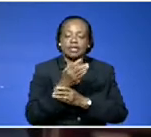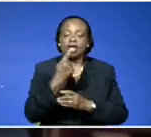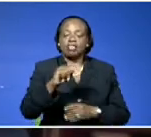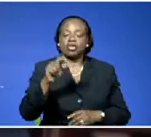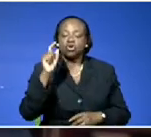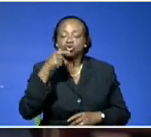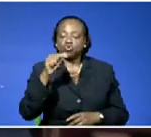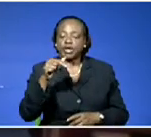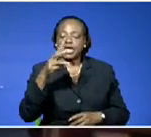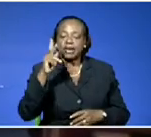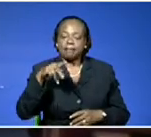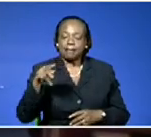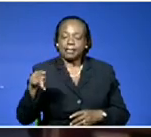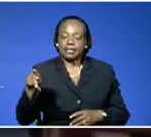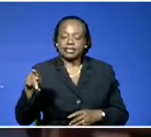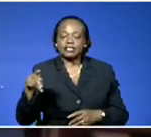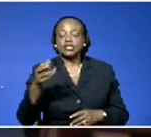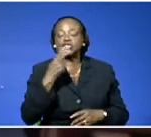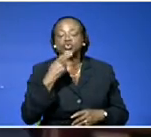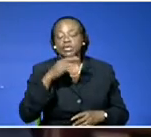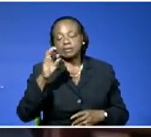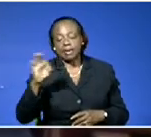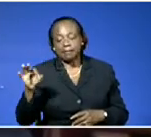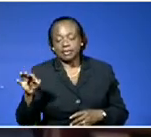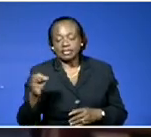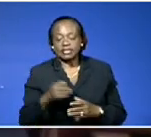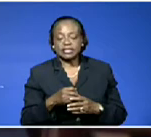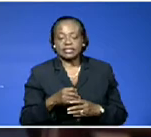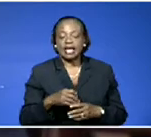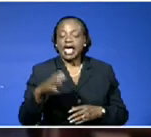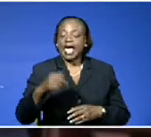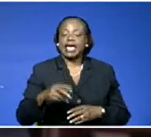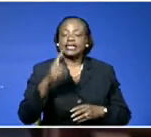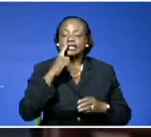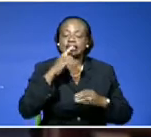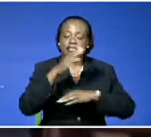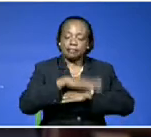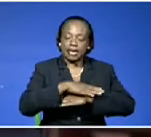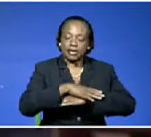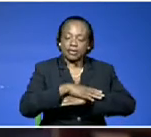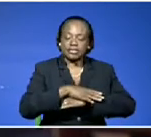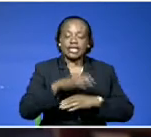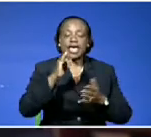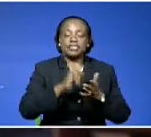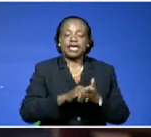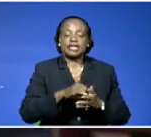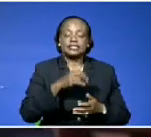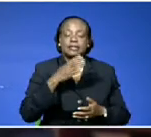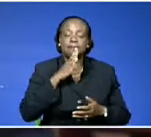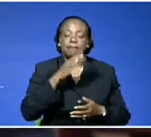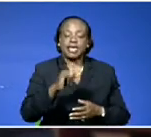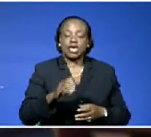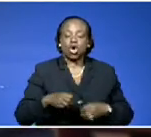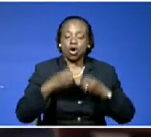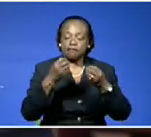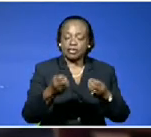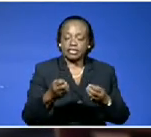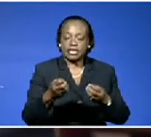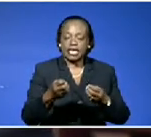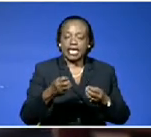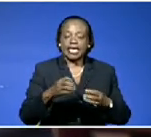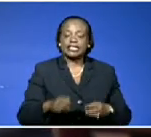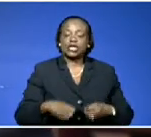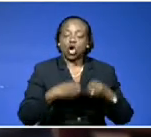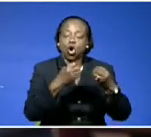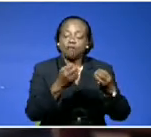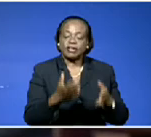peppers, green sweet peppers, and table tomatoes that is being offered is actually being offered at a cheaper price